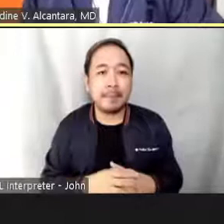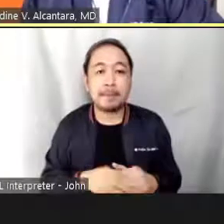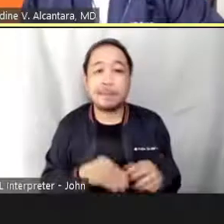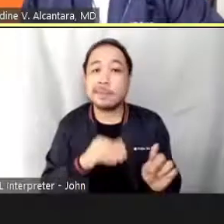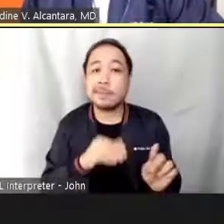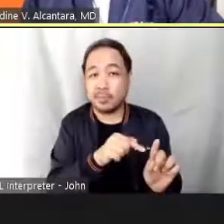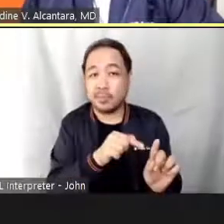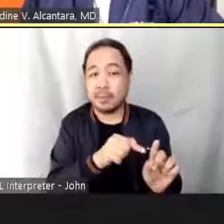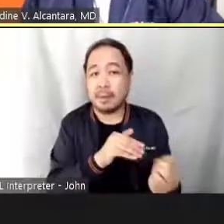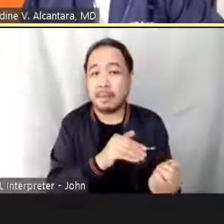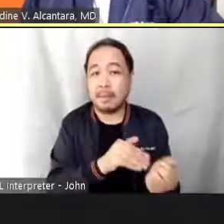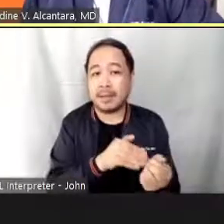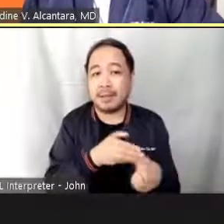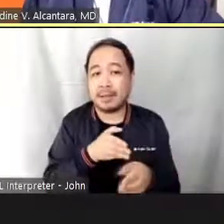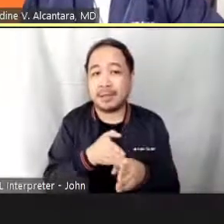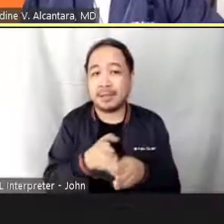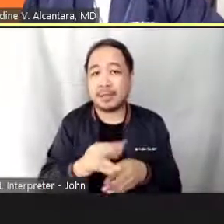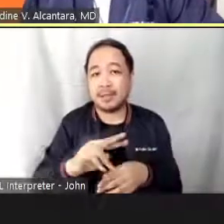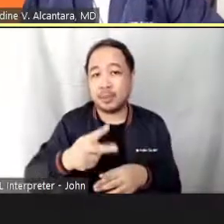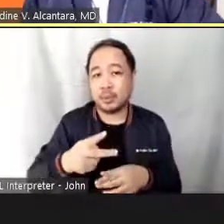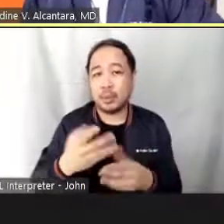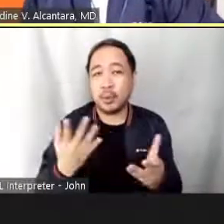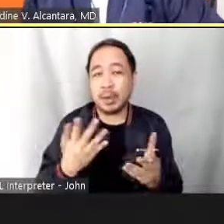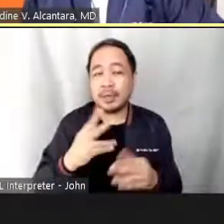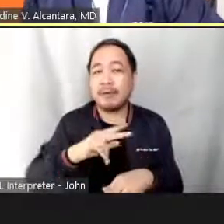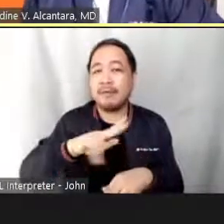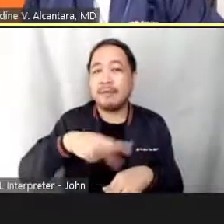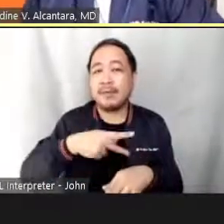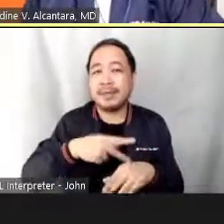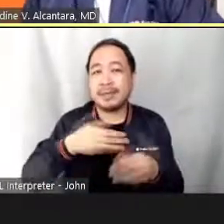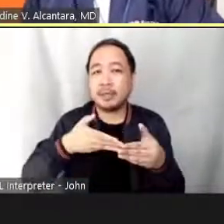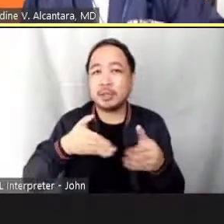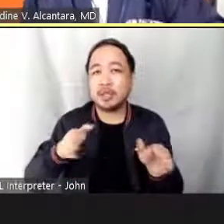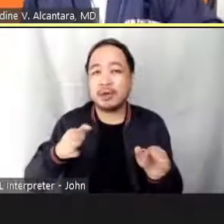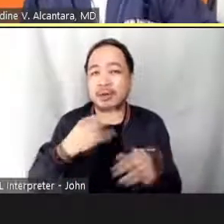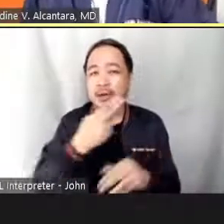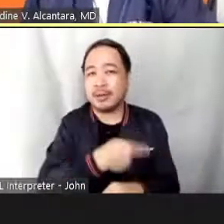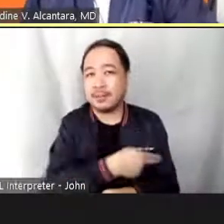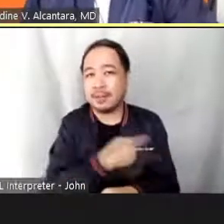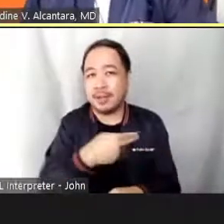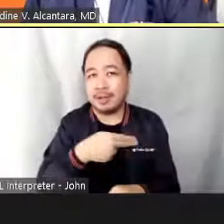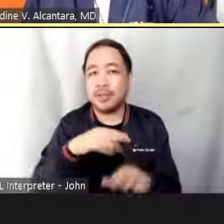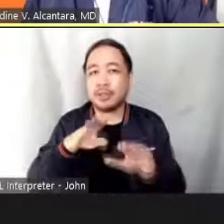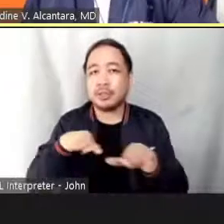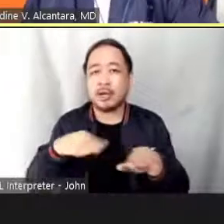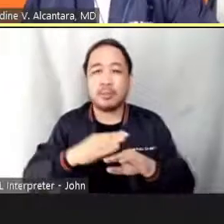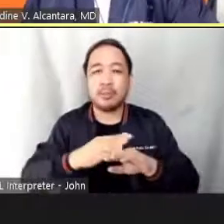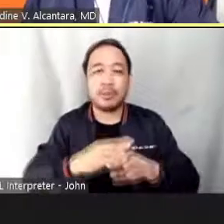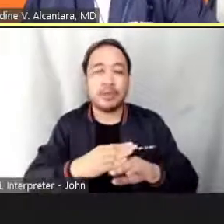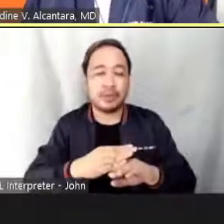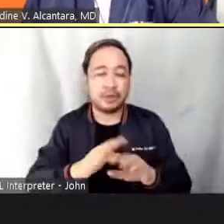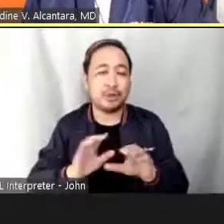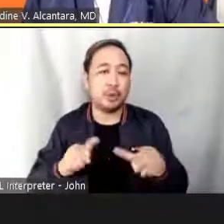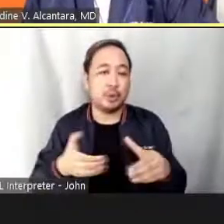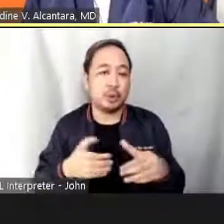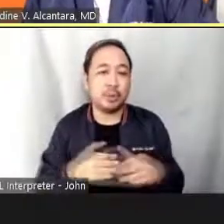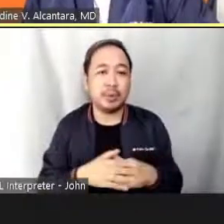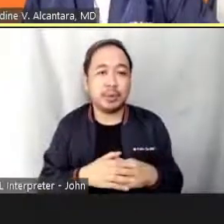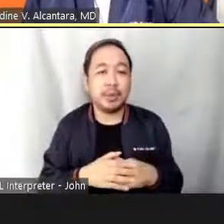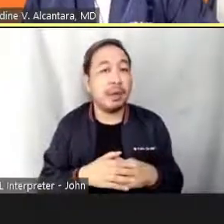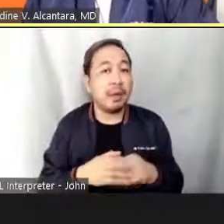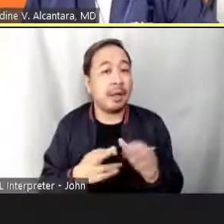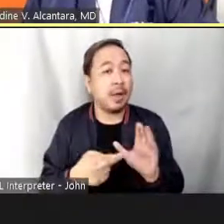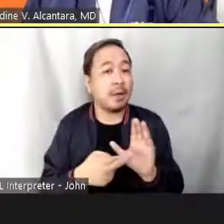medical specialist too at the Philippine General Hospital Child Protection Unit, a diplomate of the Philippine